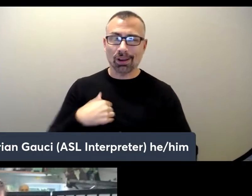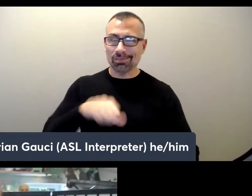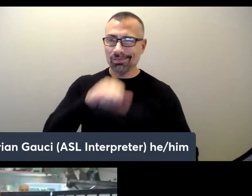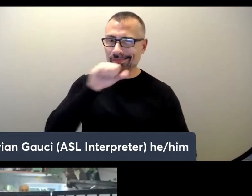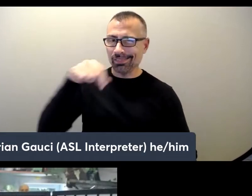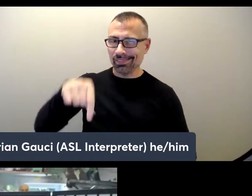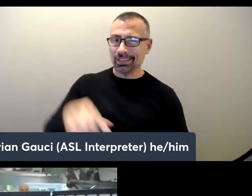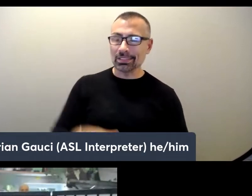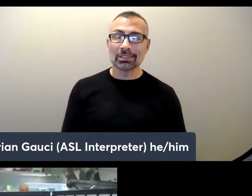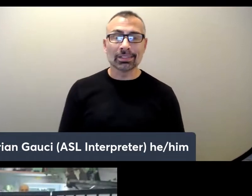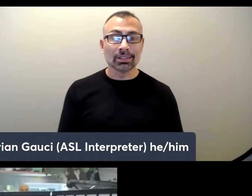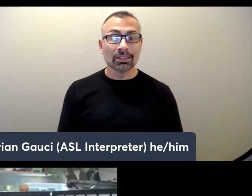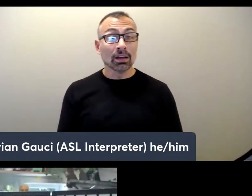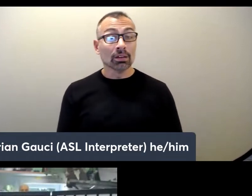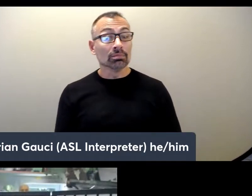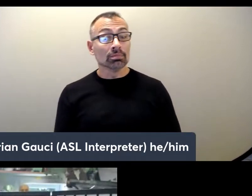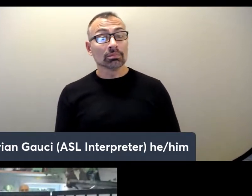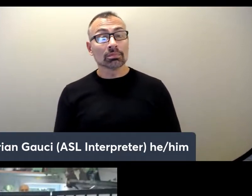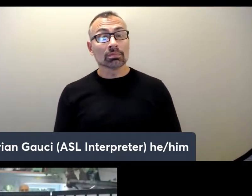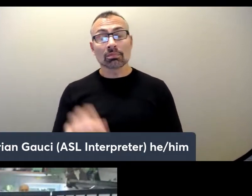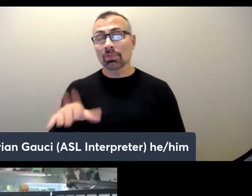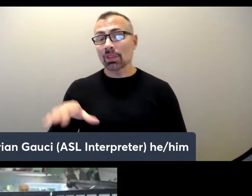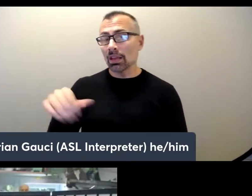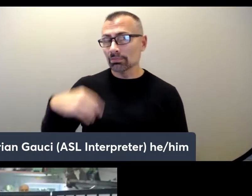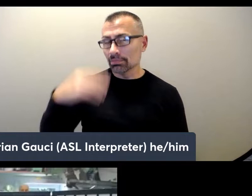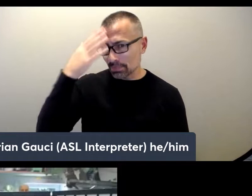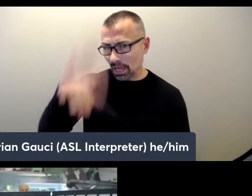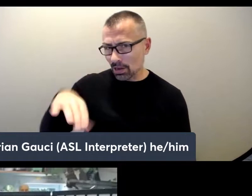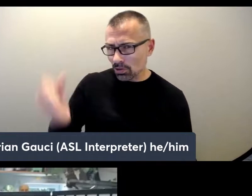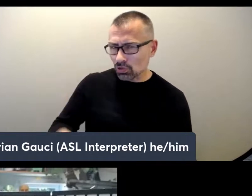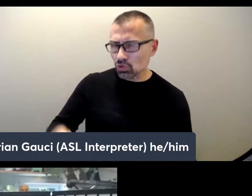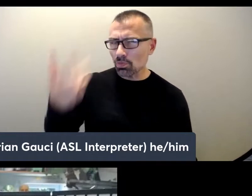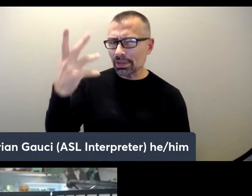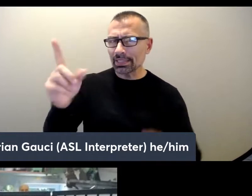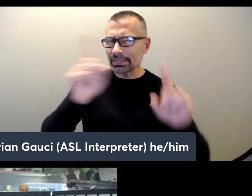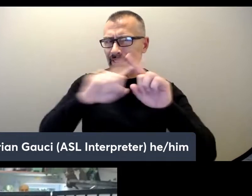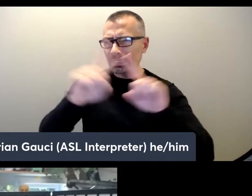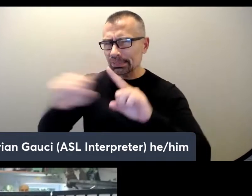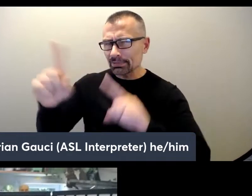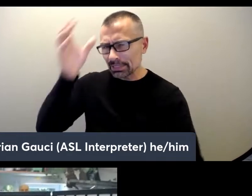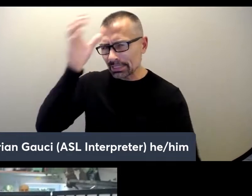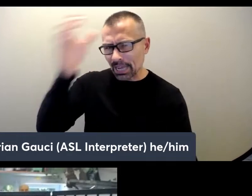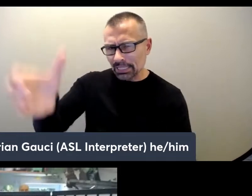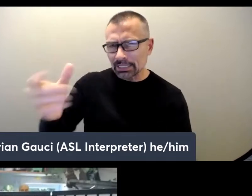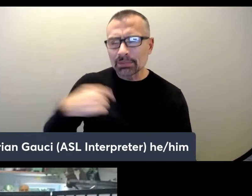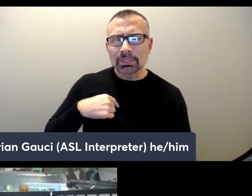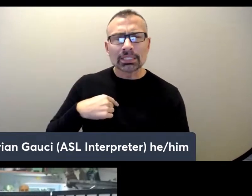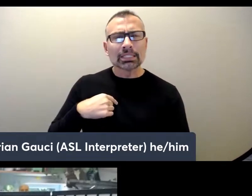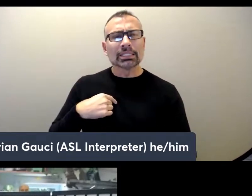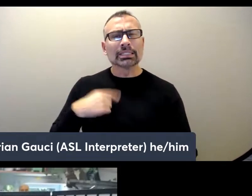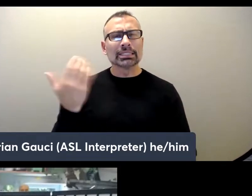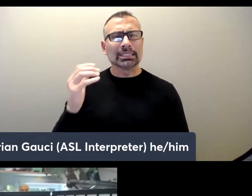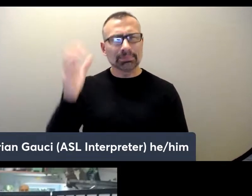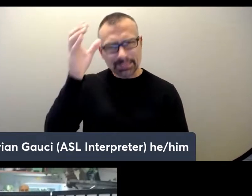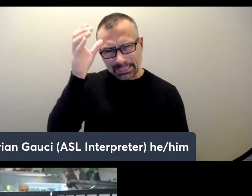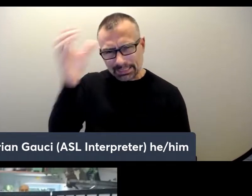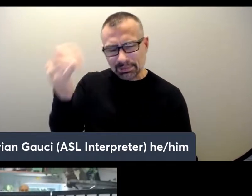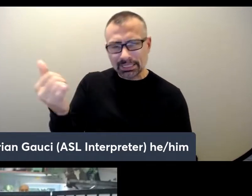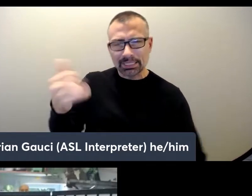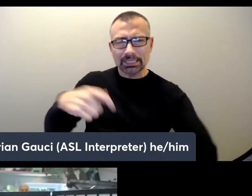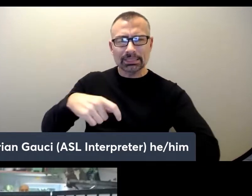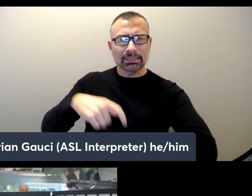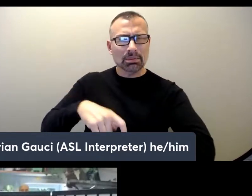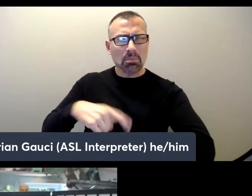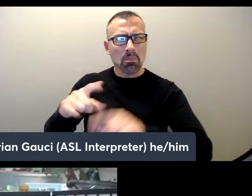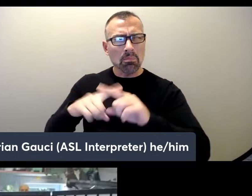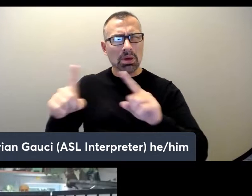and I know there's so many different concepts, and it seems a bit conceptual at this point. So I think the best way to